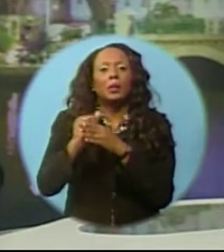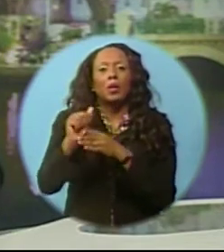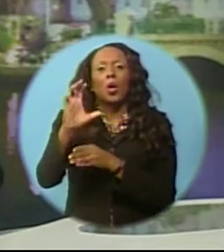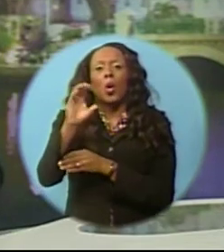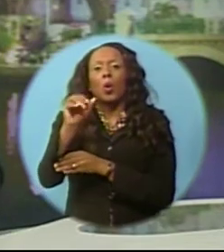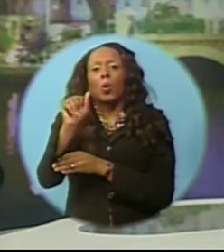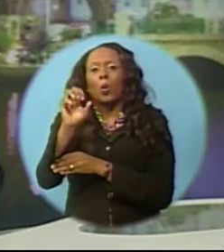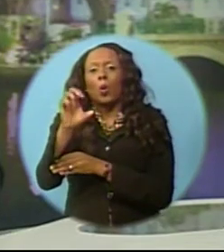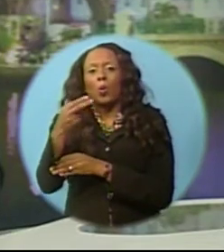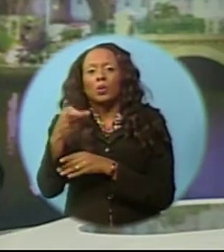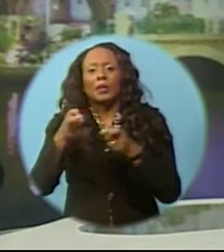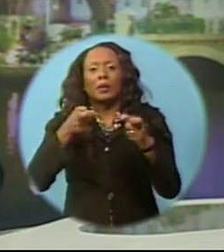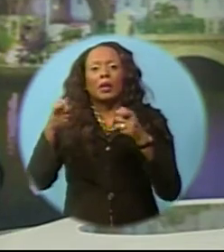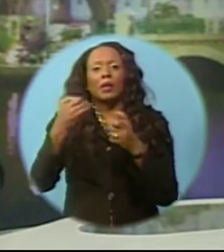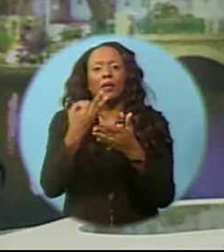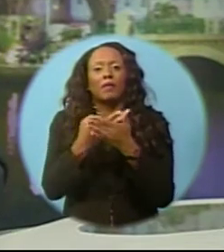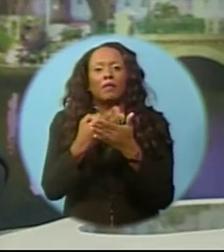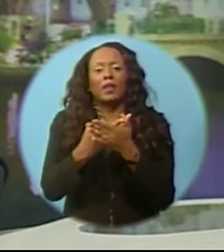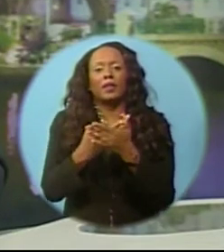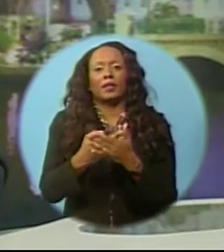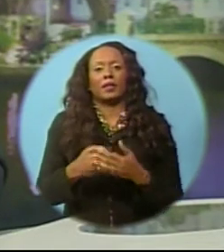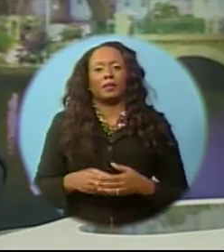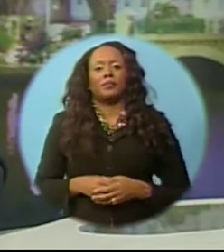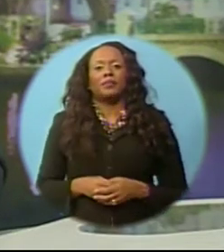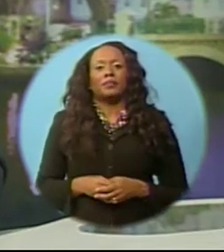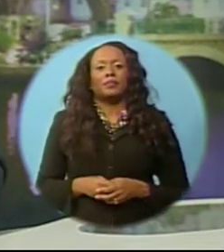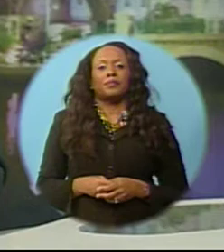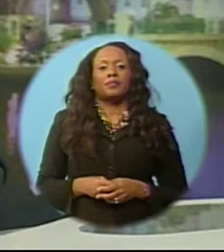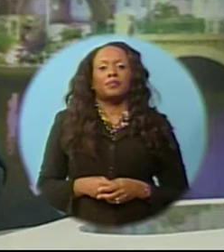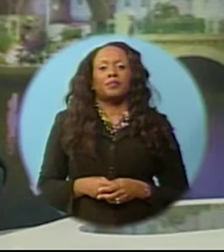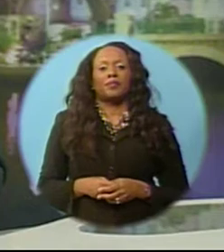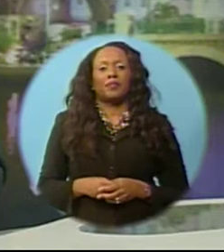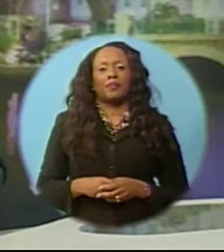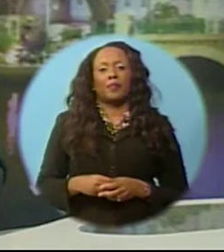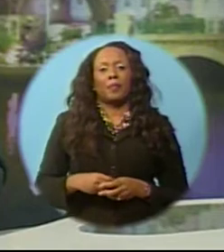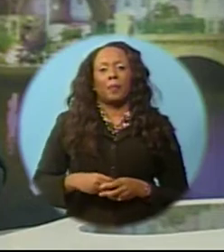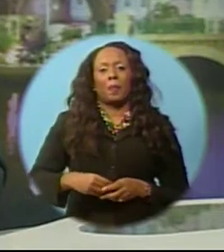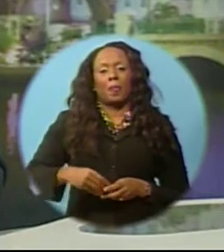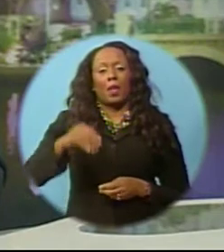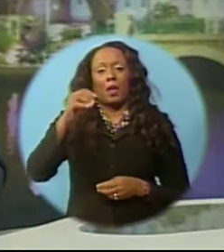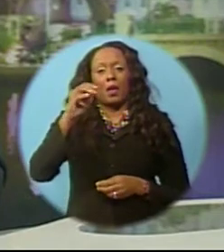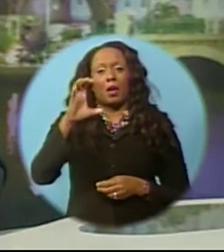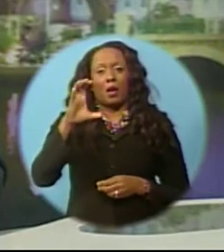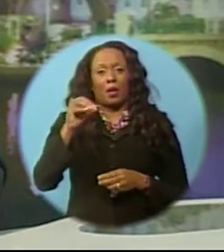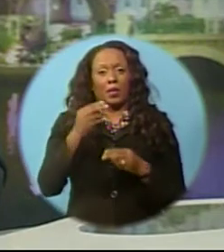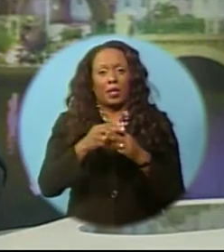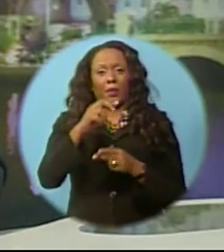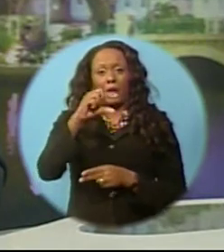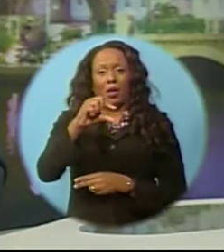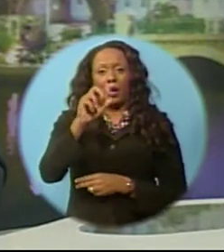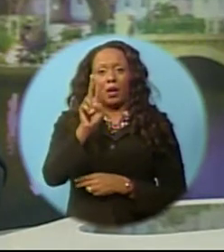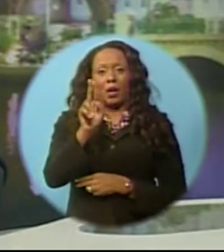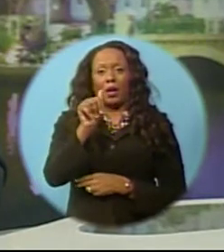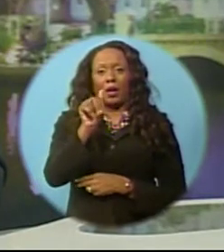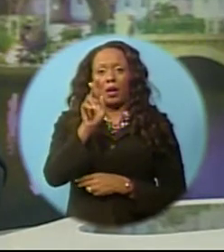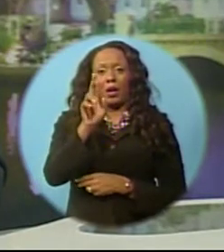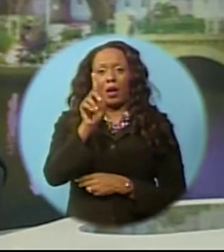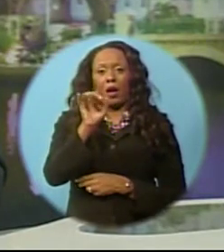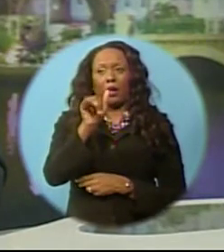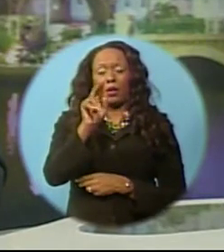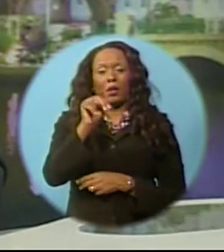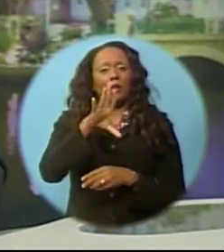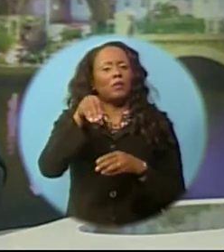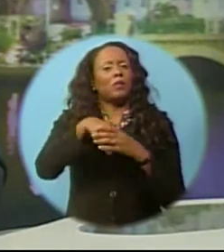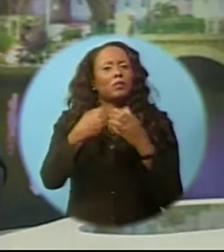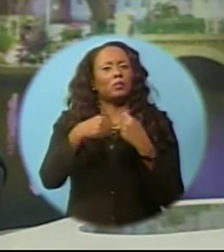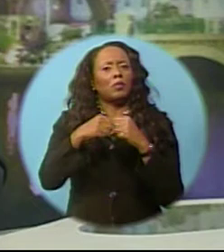of financial affairs. Guardian Group have been involved with local sport for the last 17 years, and unit manager Fabian